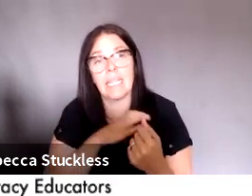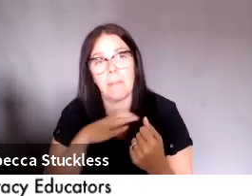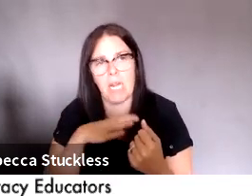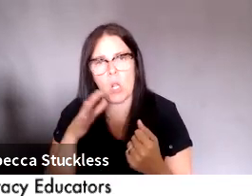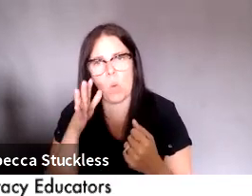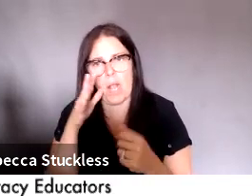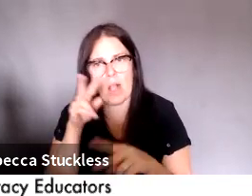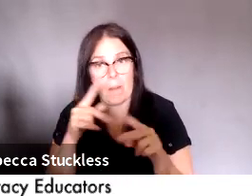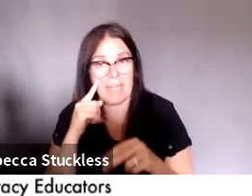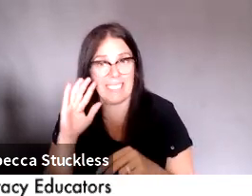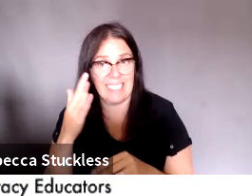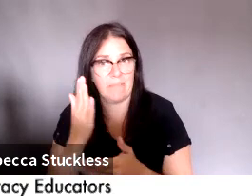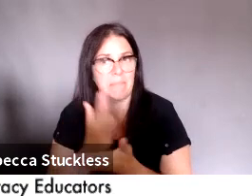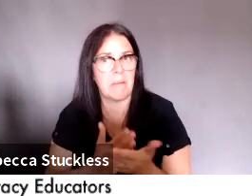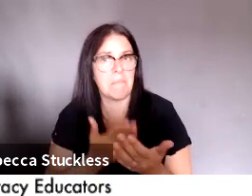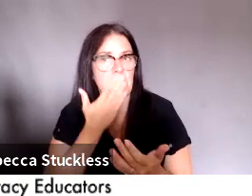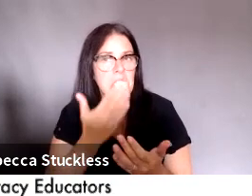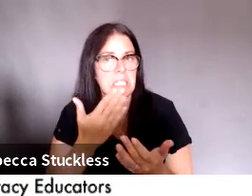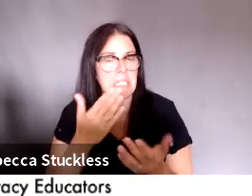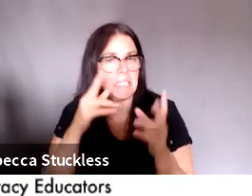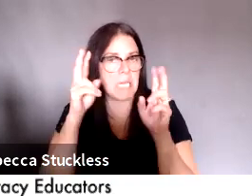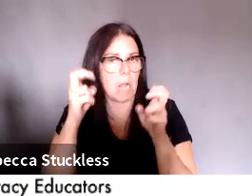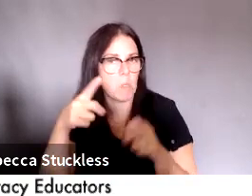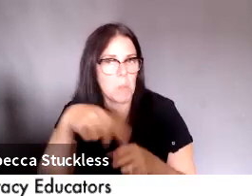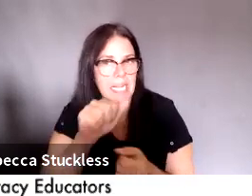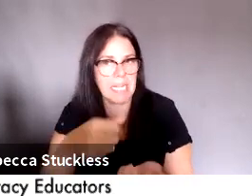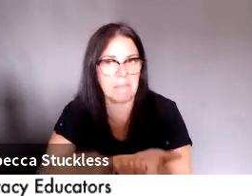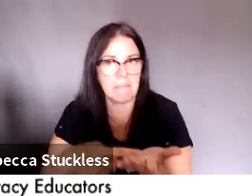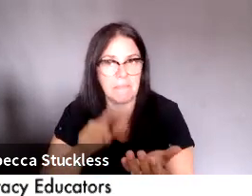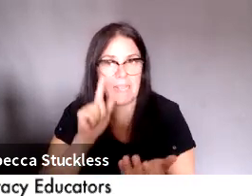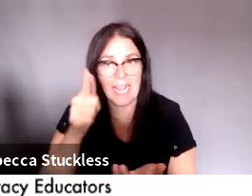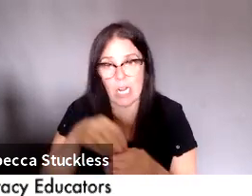looks like we've got some topics to explore further in the future.